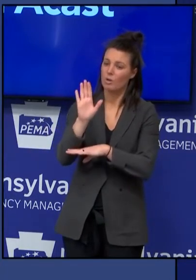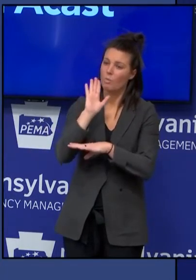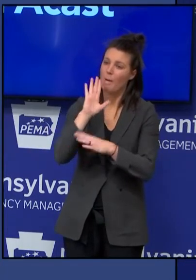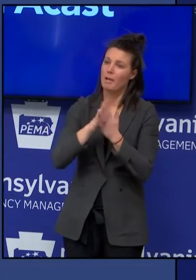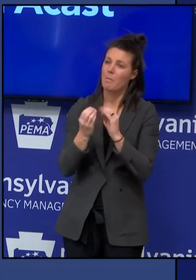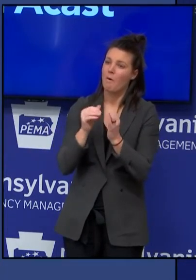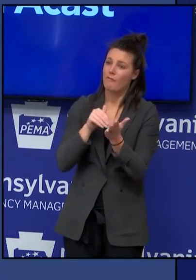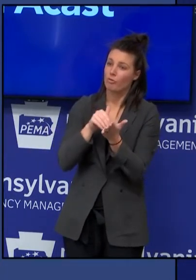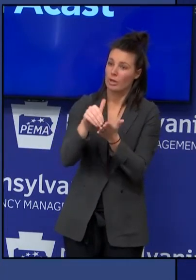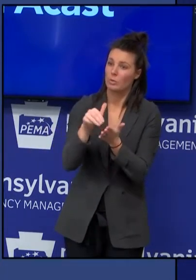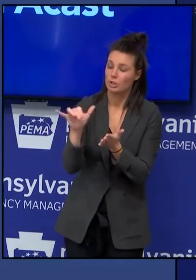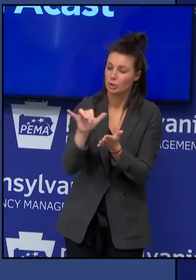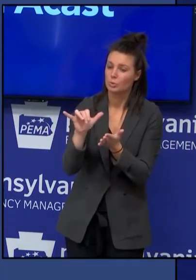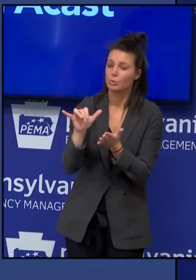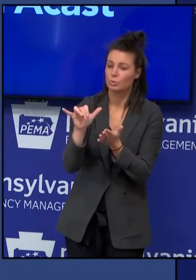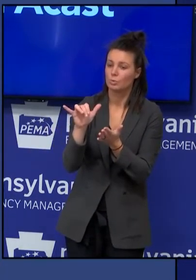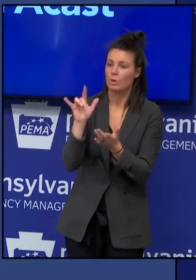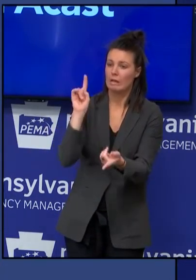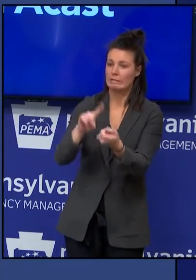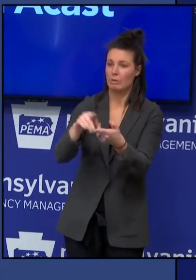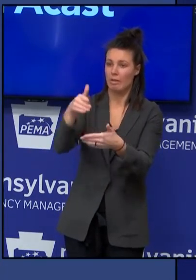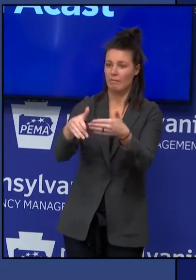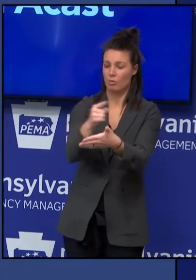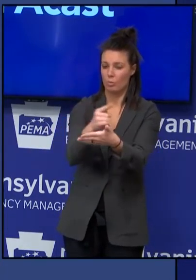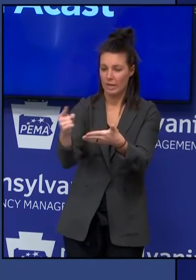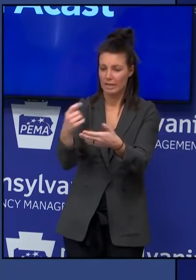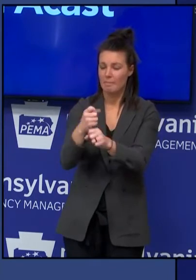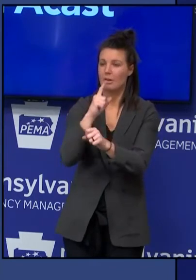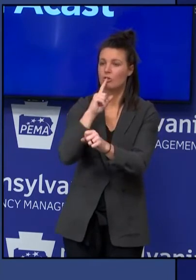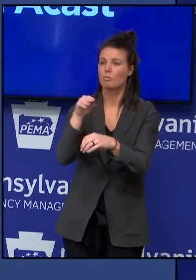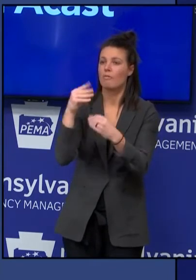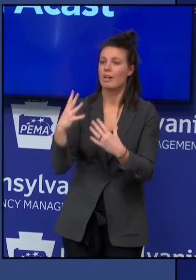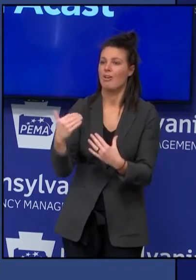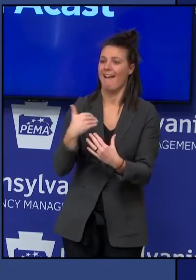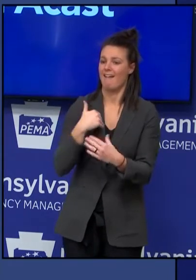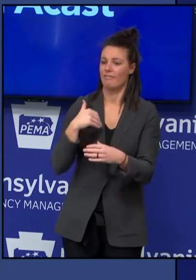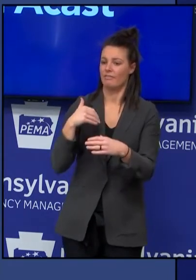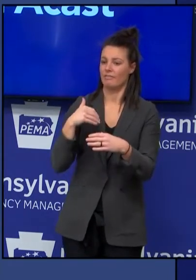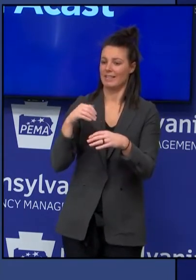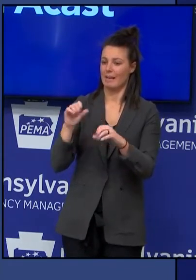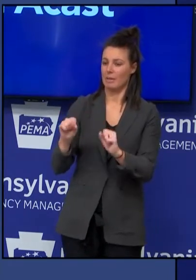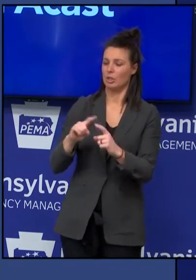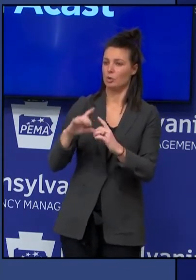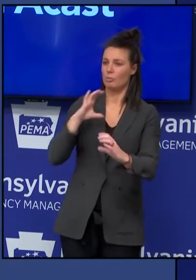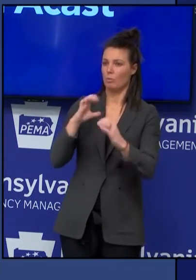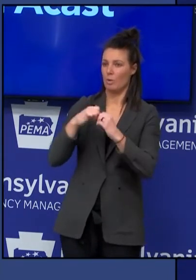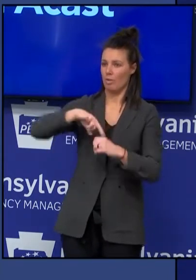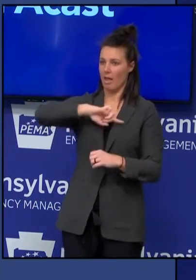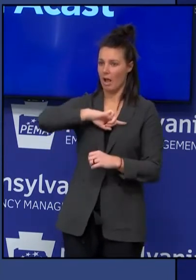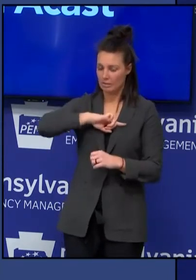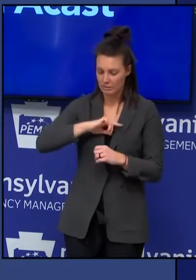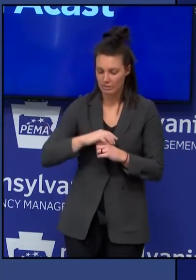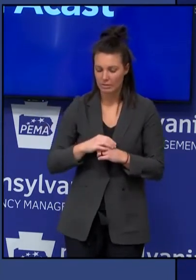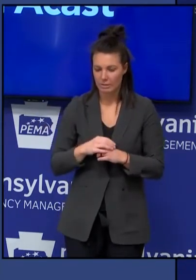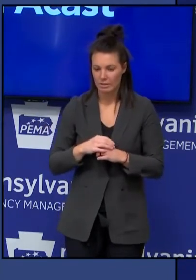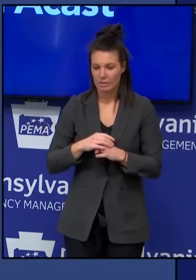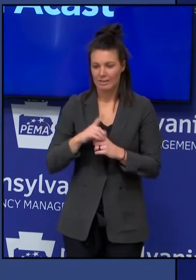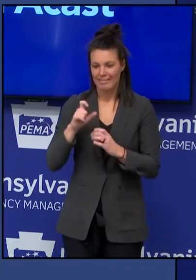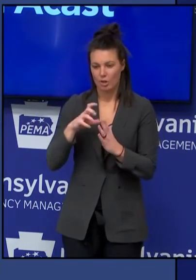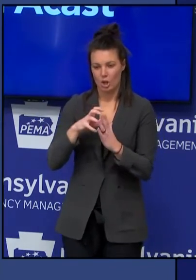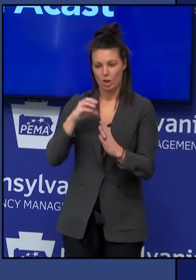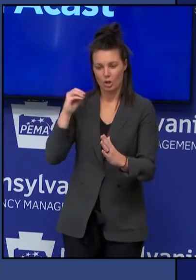frequent as of today through the end of the week so that providers have that ability to communicate with us as they learn